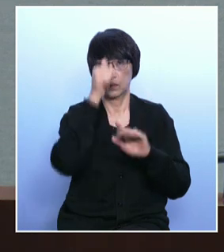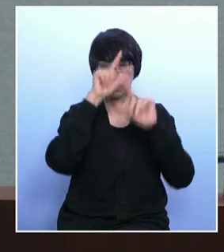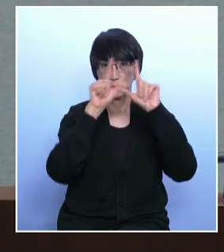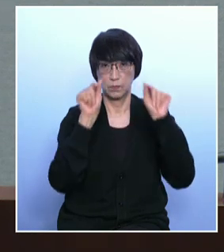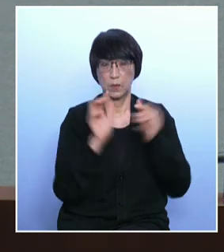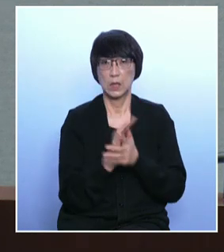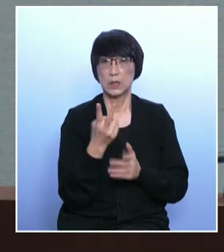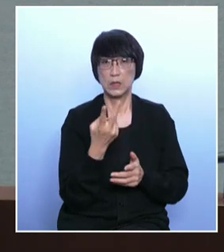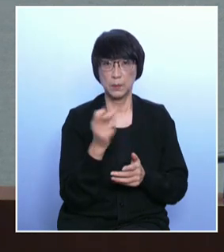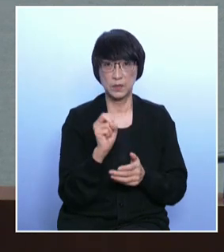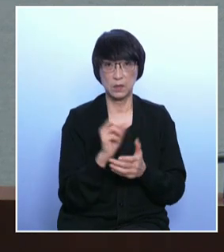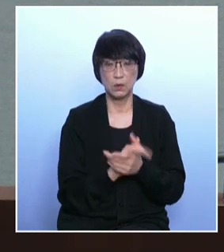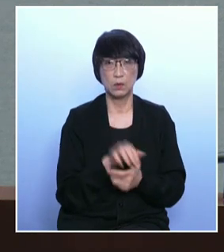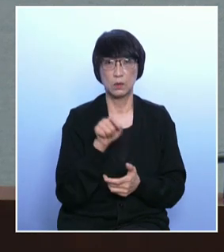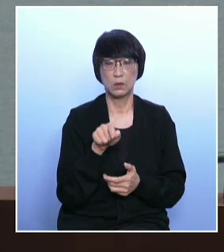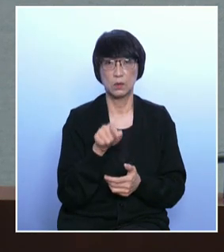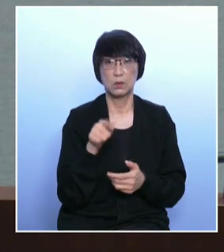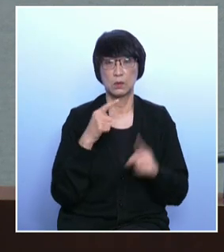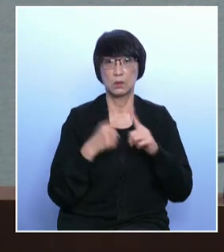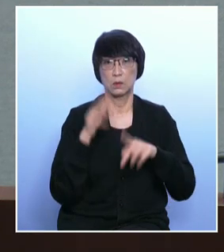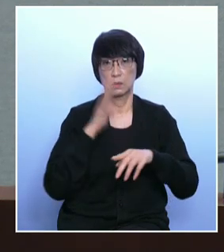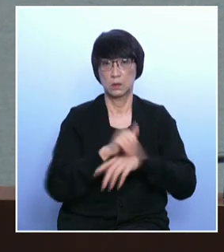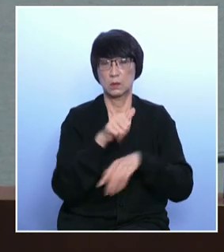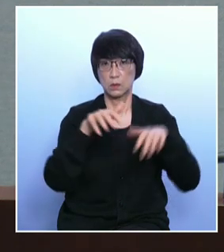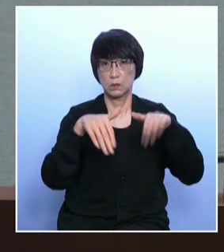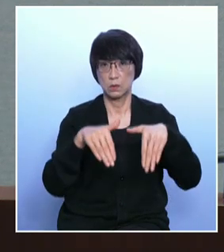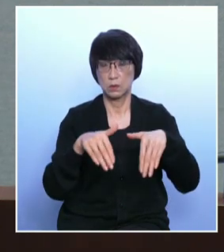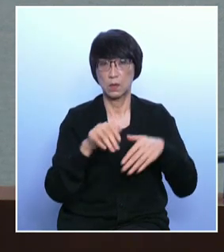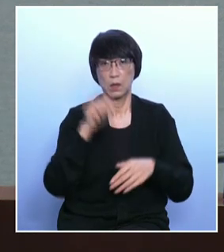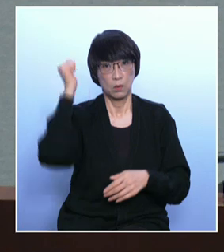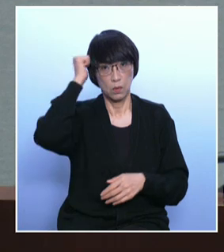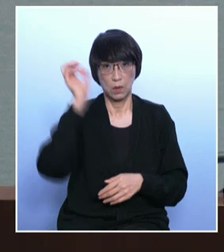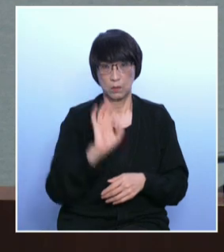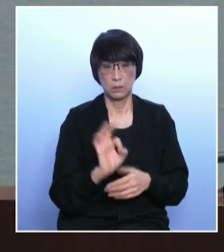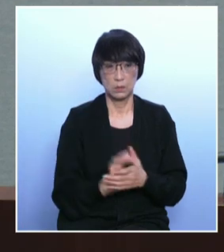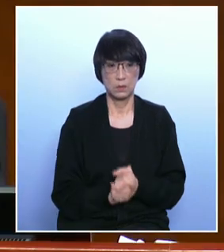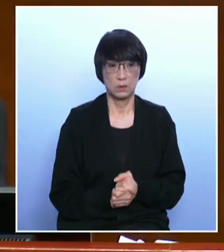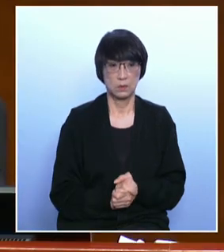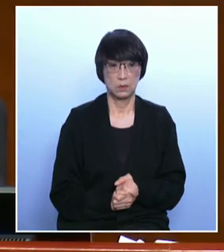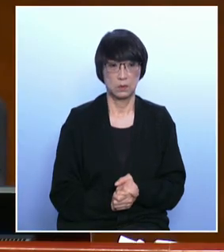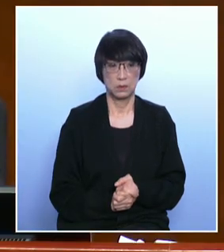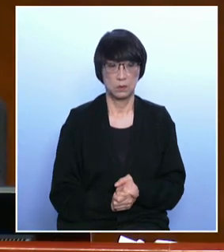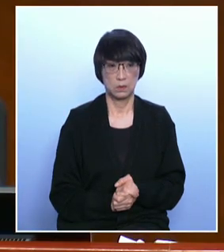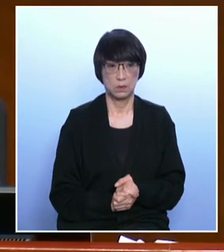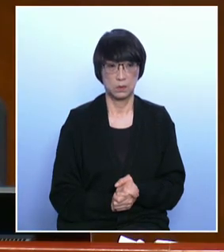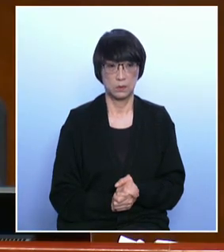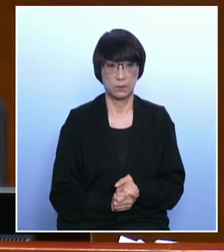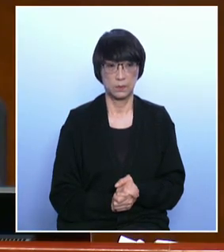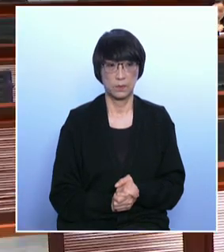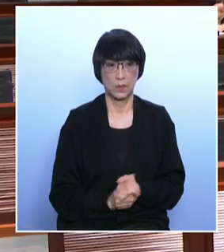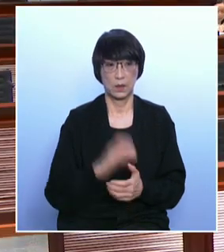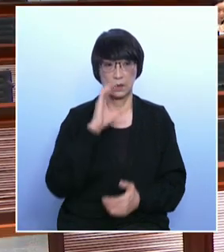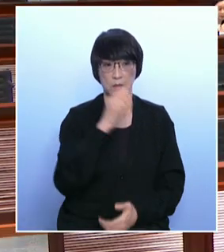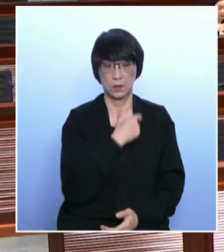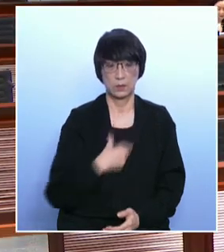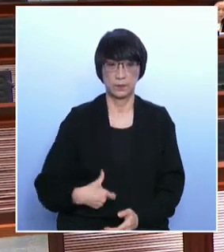day patient services, so we need around 20 nurses in the first year. We aren't expecting any